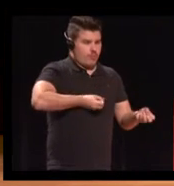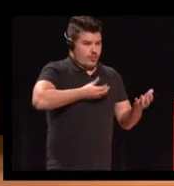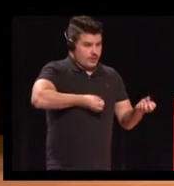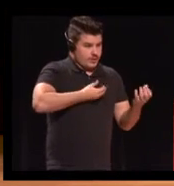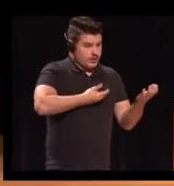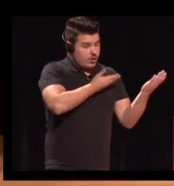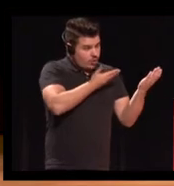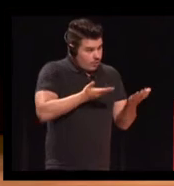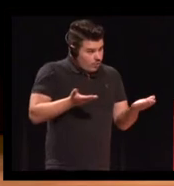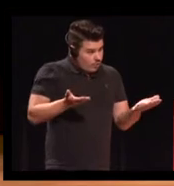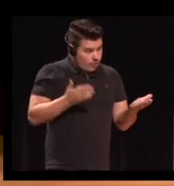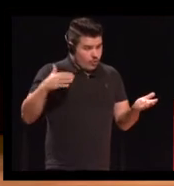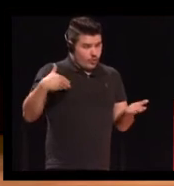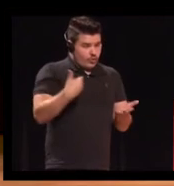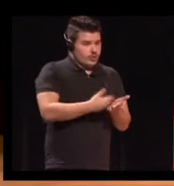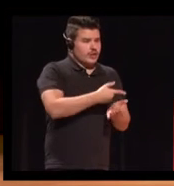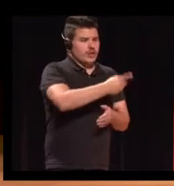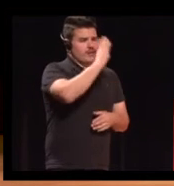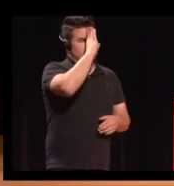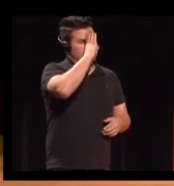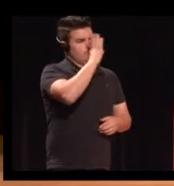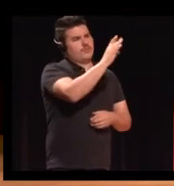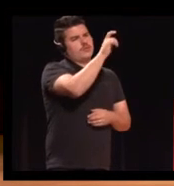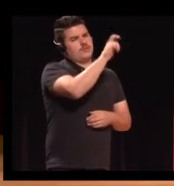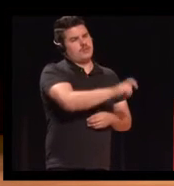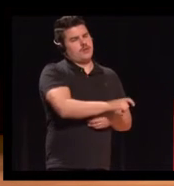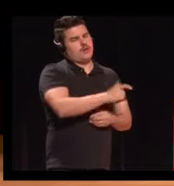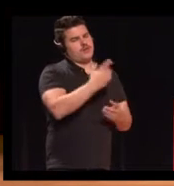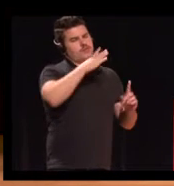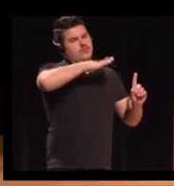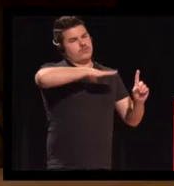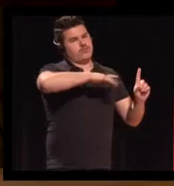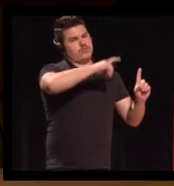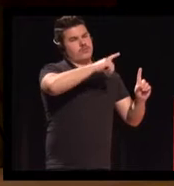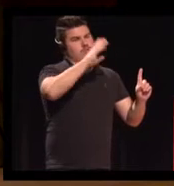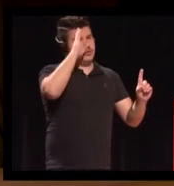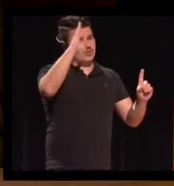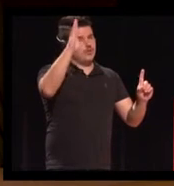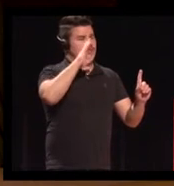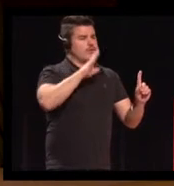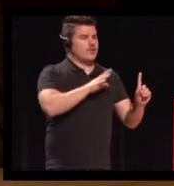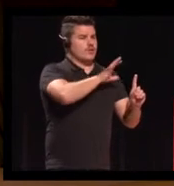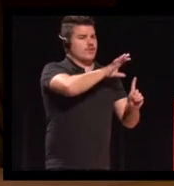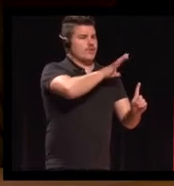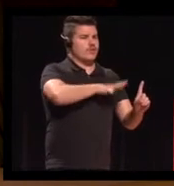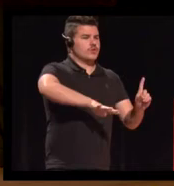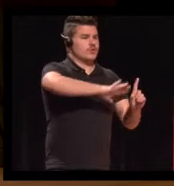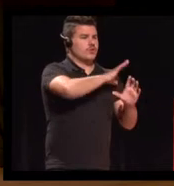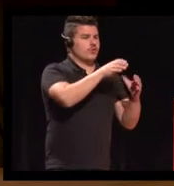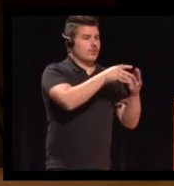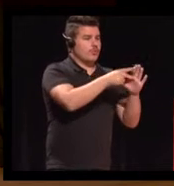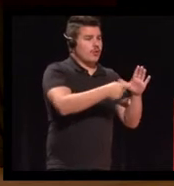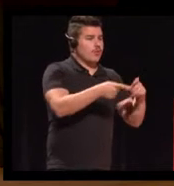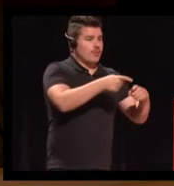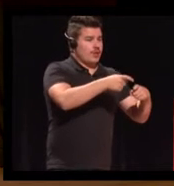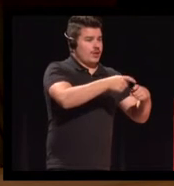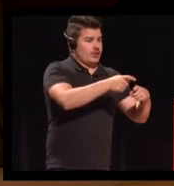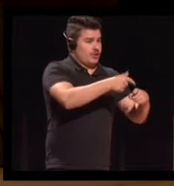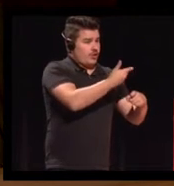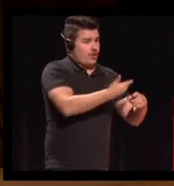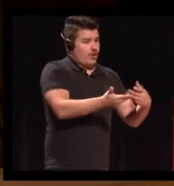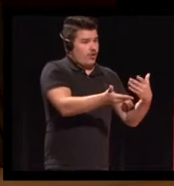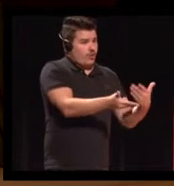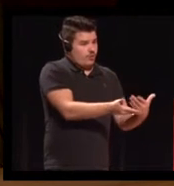one of the founders and most influential personalities in modern medicine, as well as being regarded as